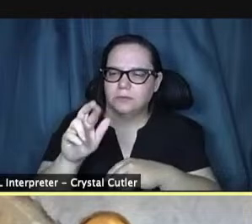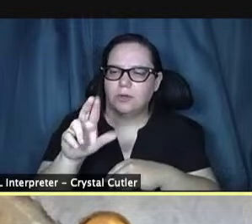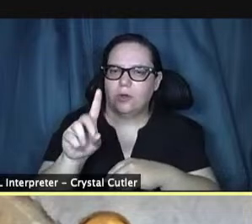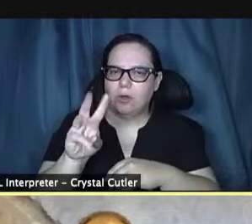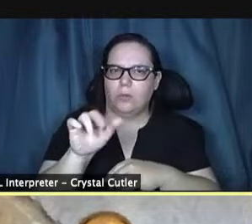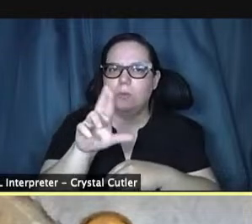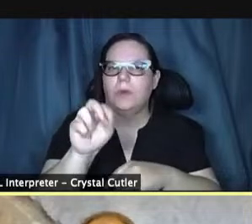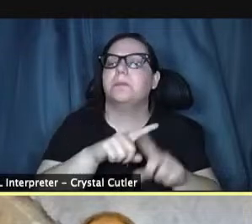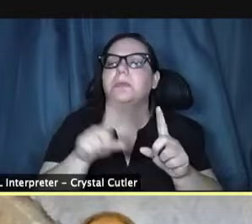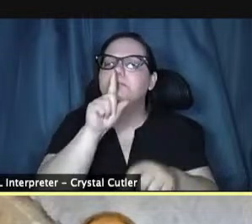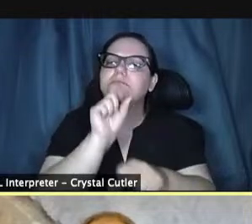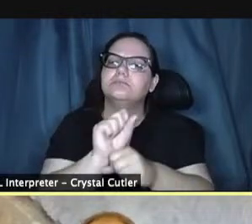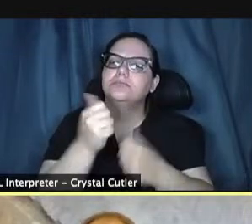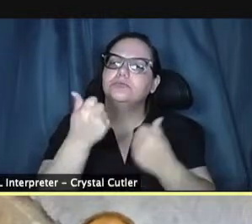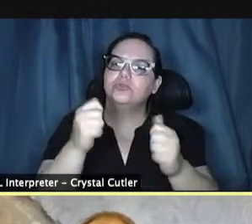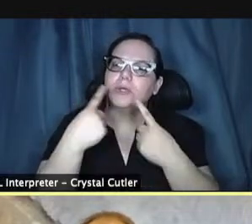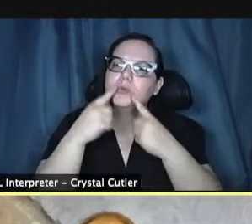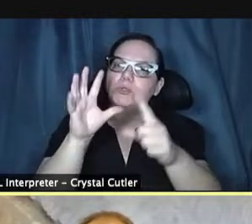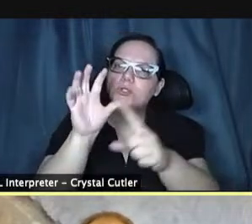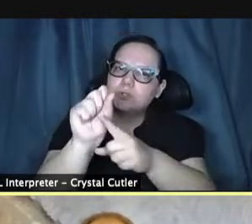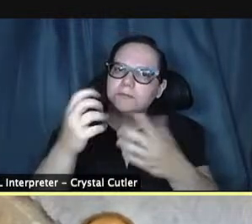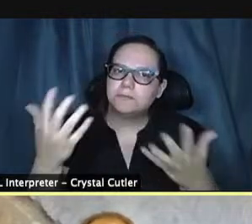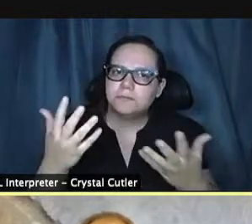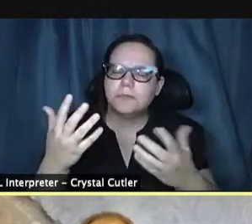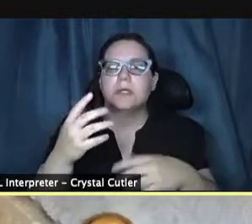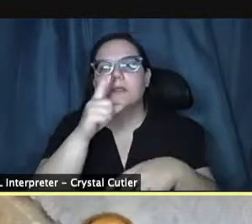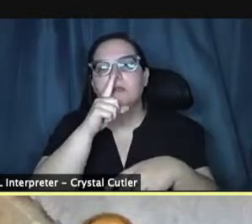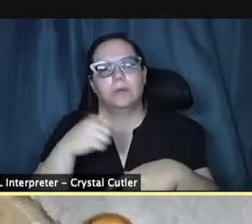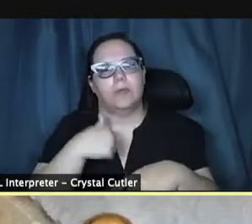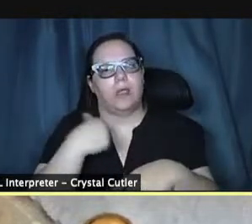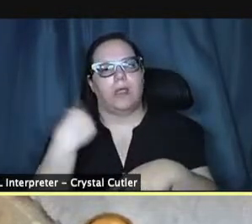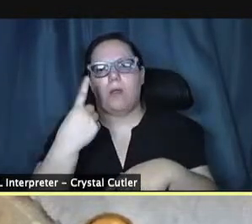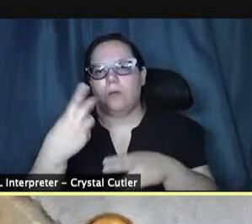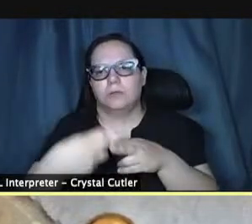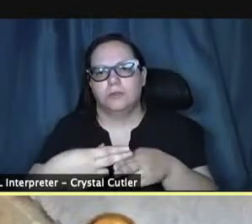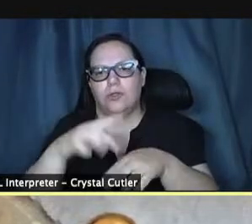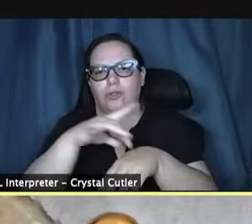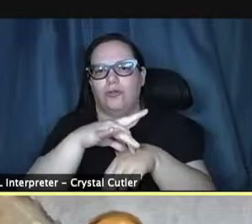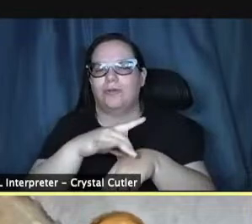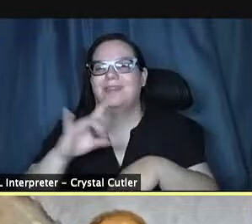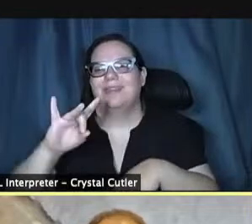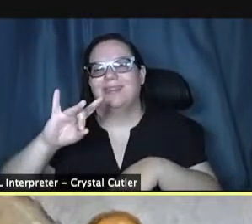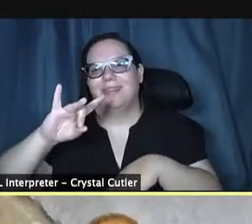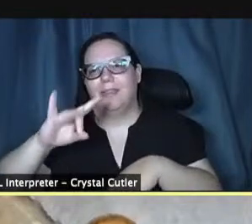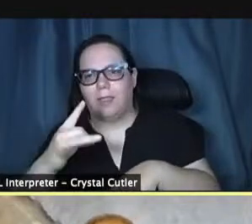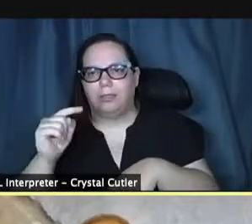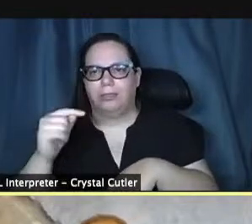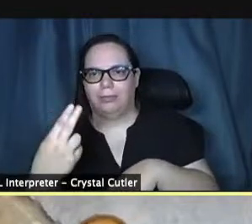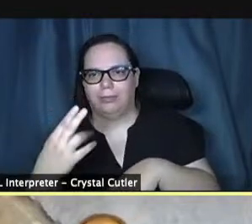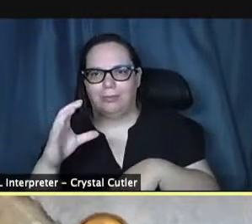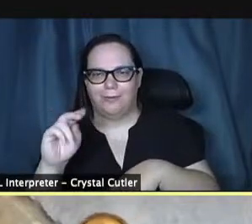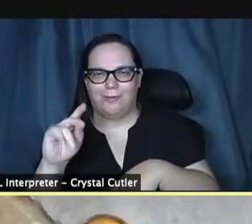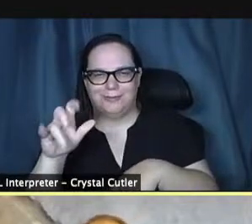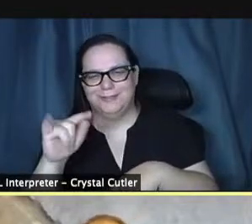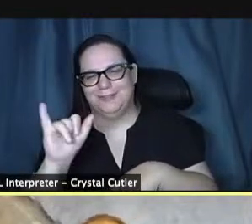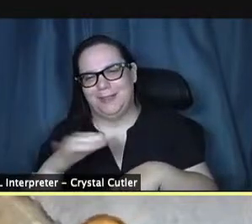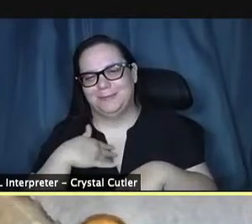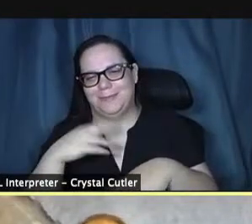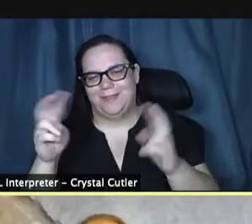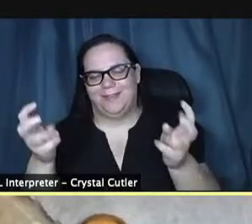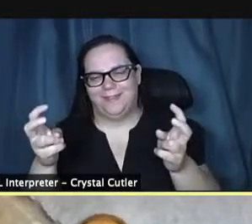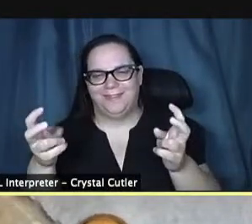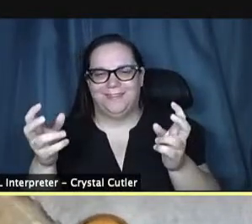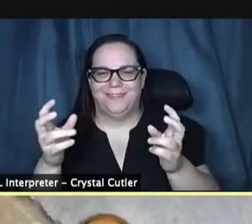This slide tries to explain. I always call the Earth the 8th continent, and it's my cliche to call it a museum